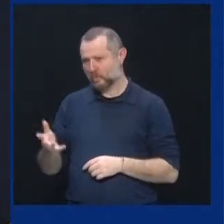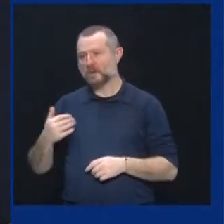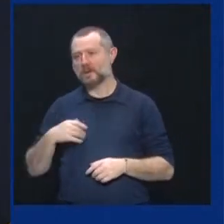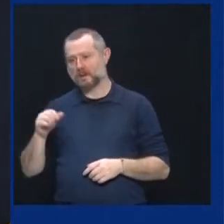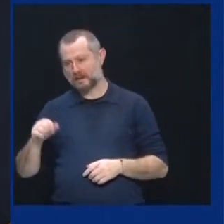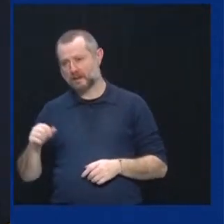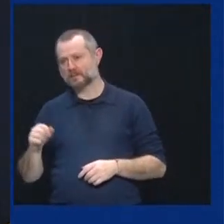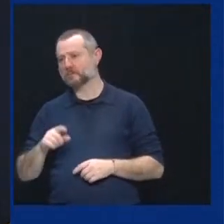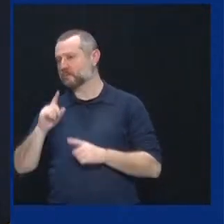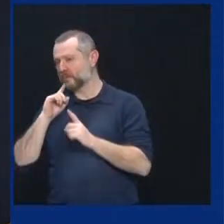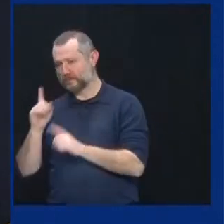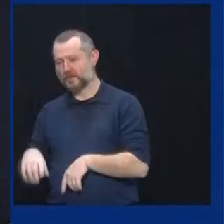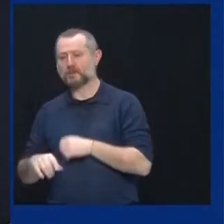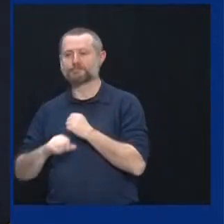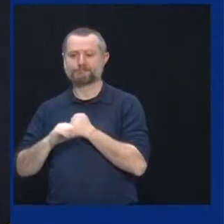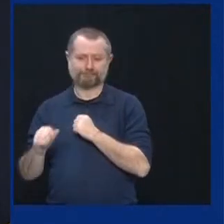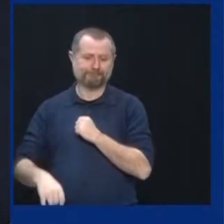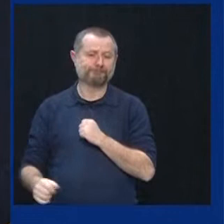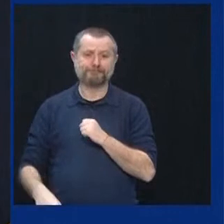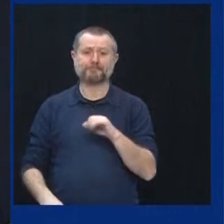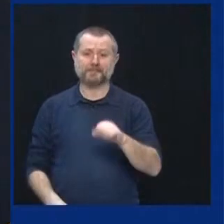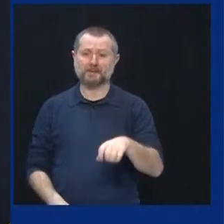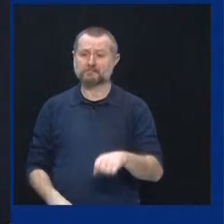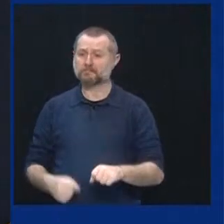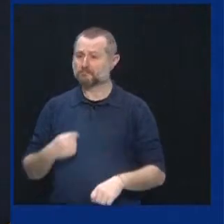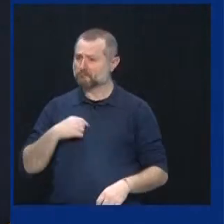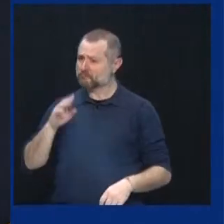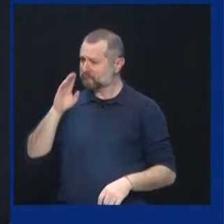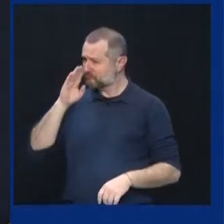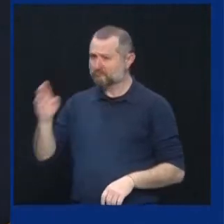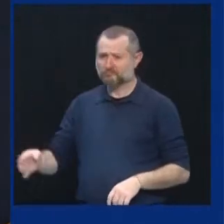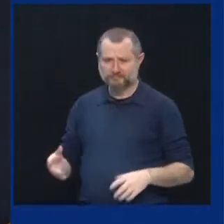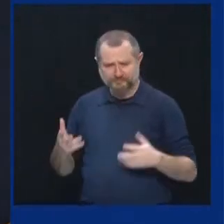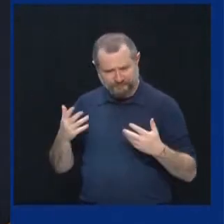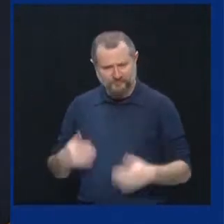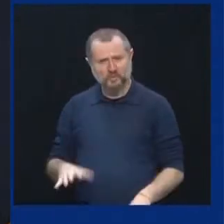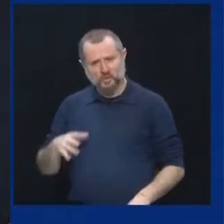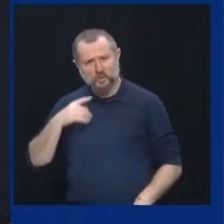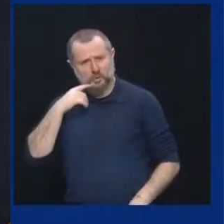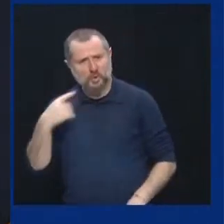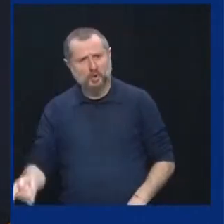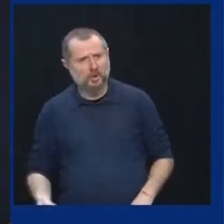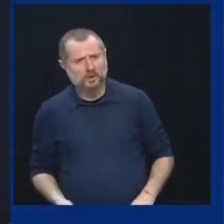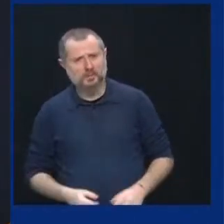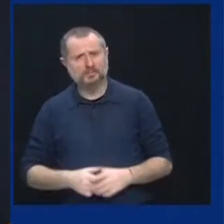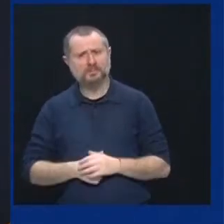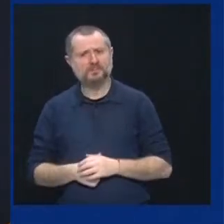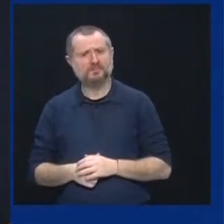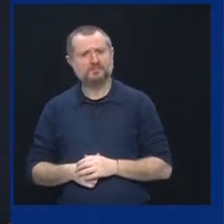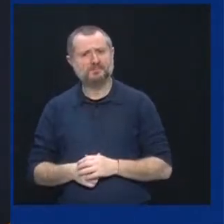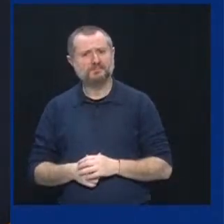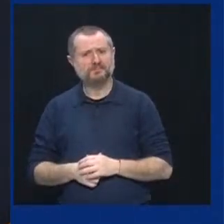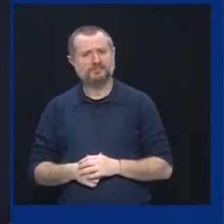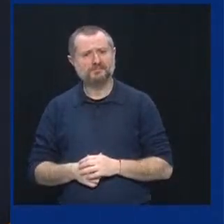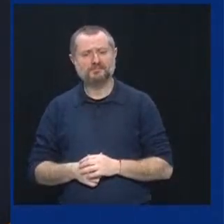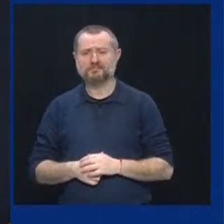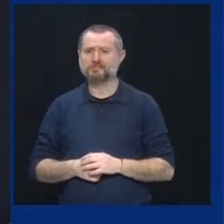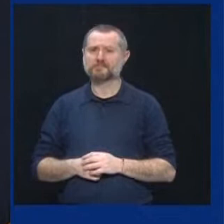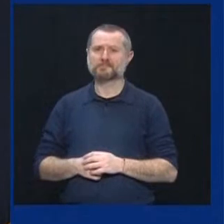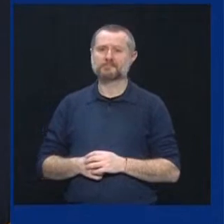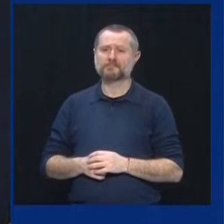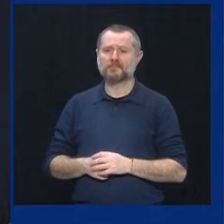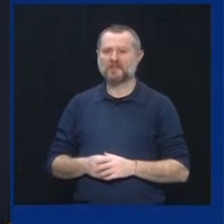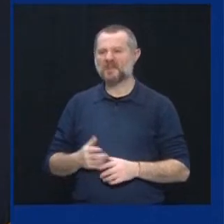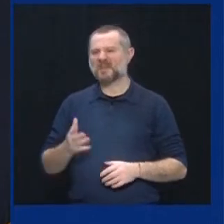to you. And we told them we were slow in responding to them. And just to be a little